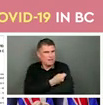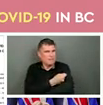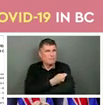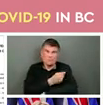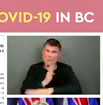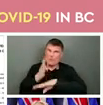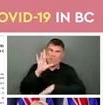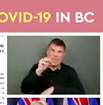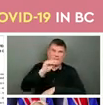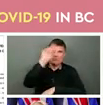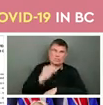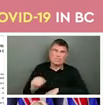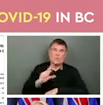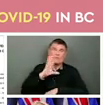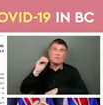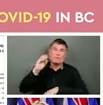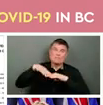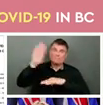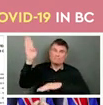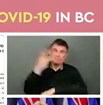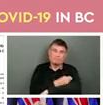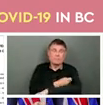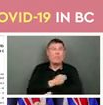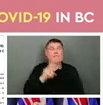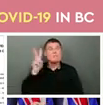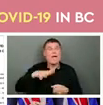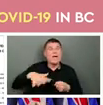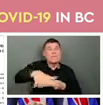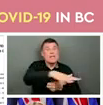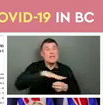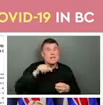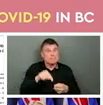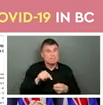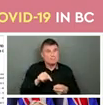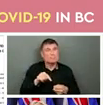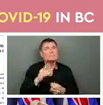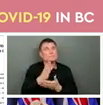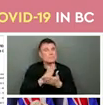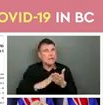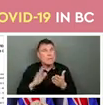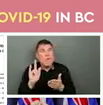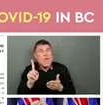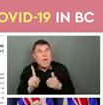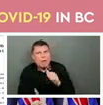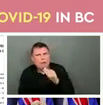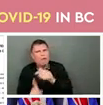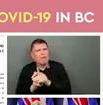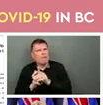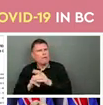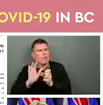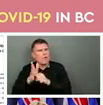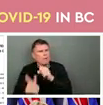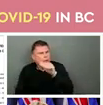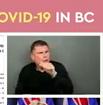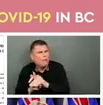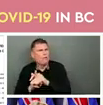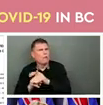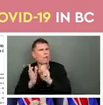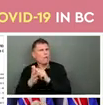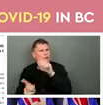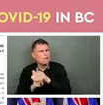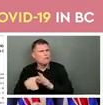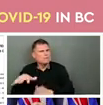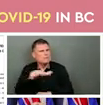province, particularly in the lower mainland, some of the areas where we've had that most dramatic impact of the virus in